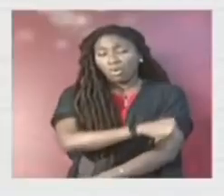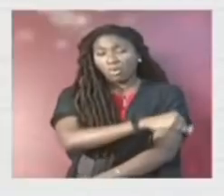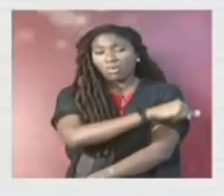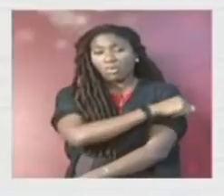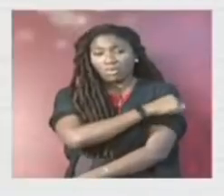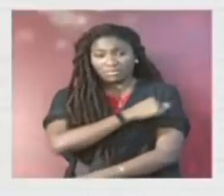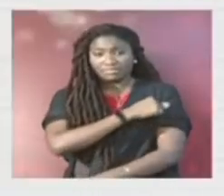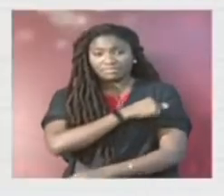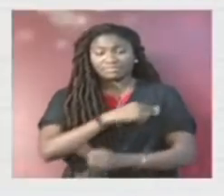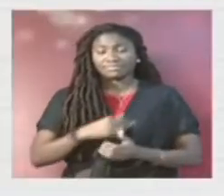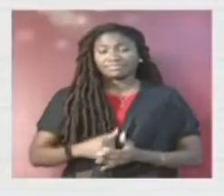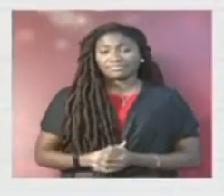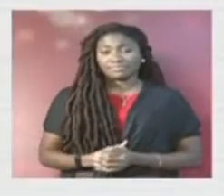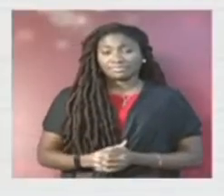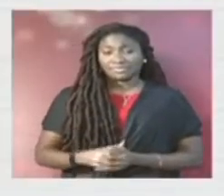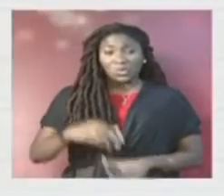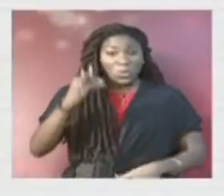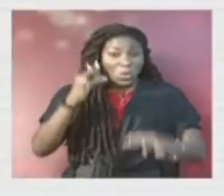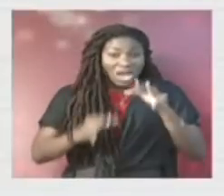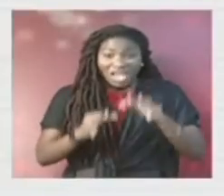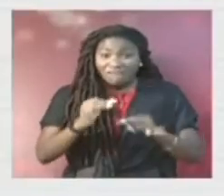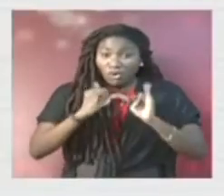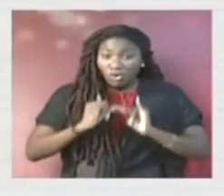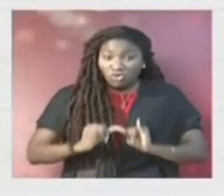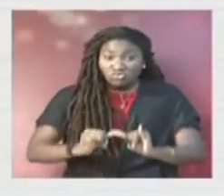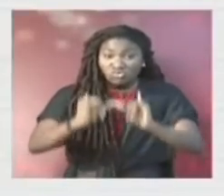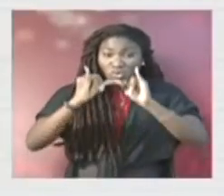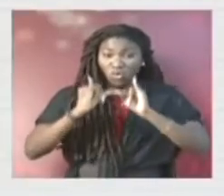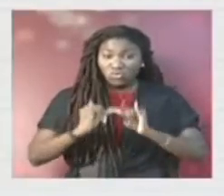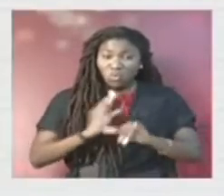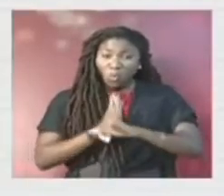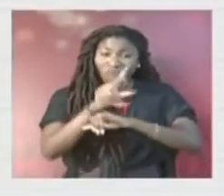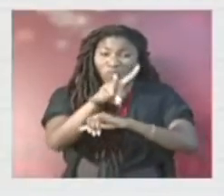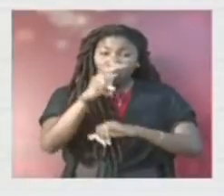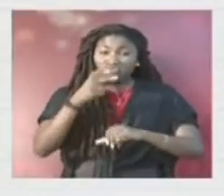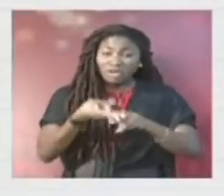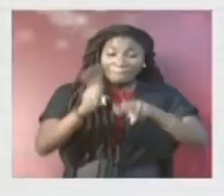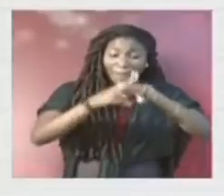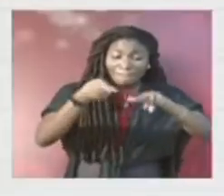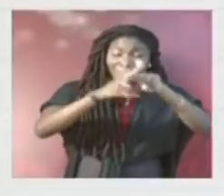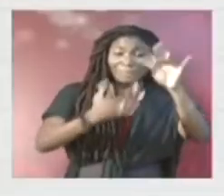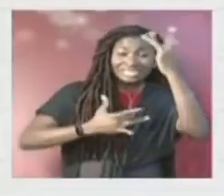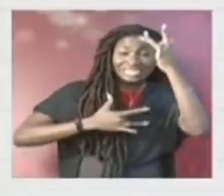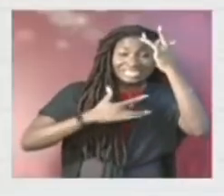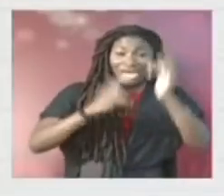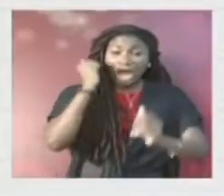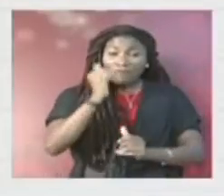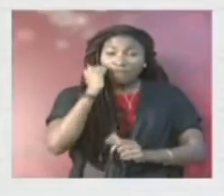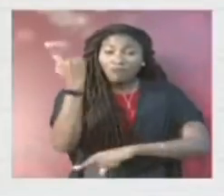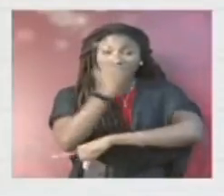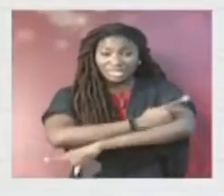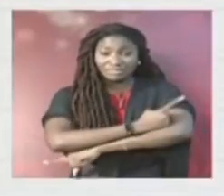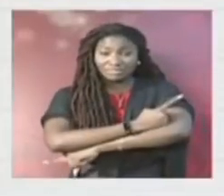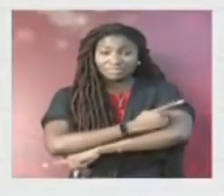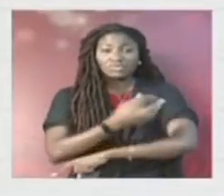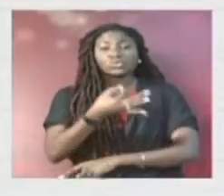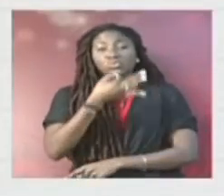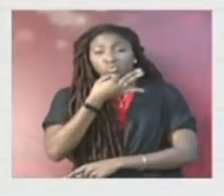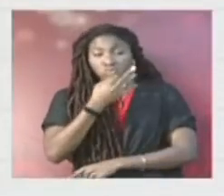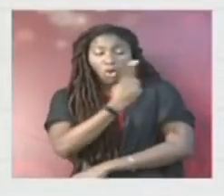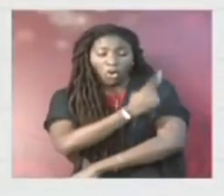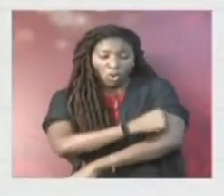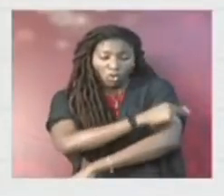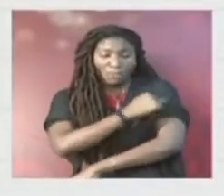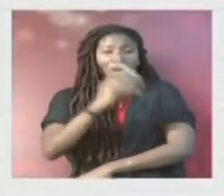cases, we are heading towards the point in the very near future where we maximize our hospital capacity.